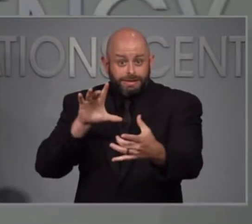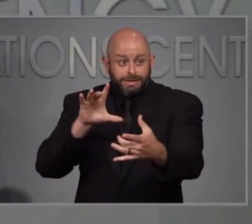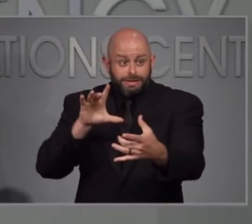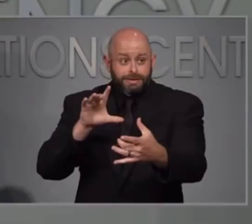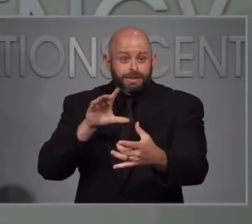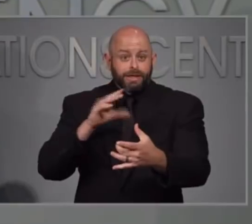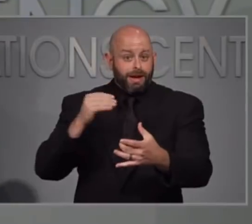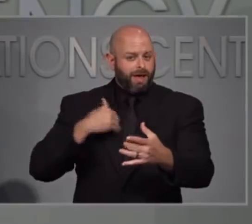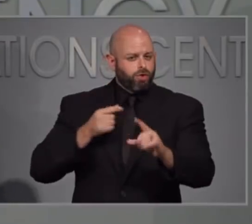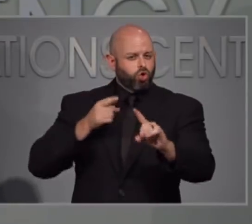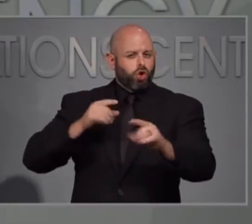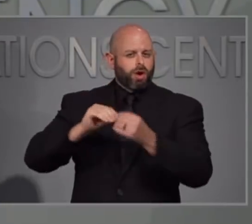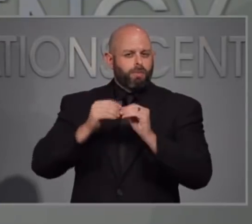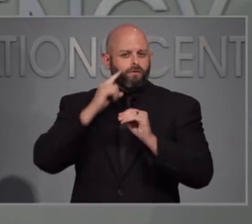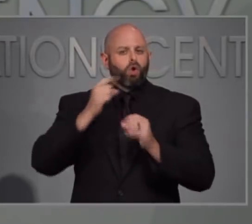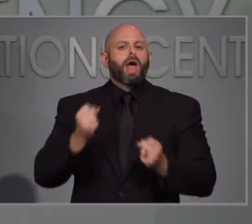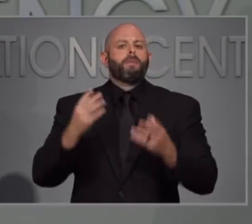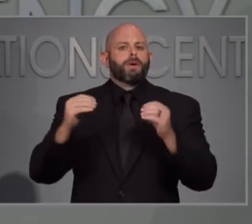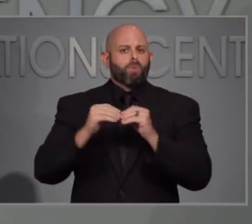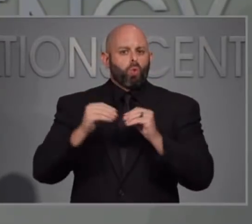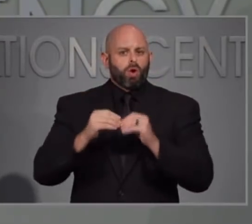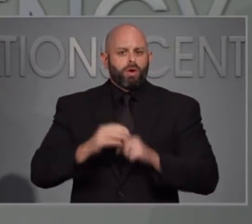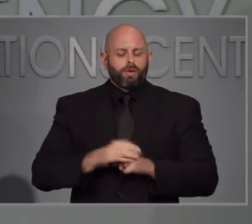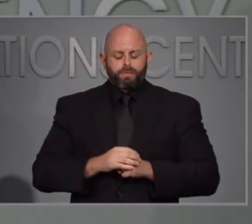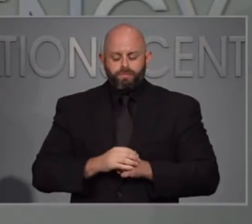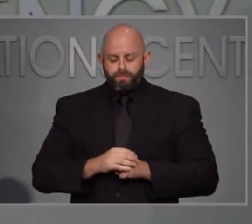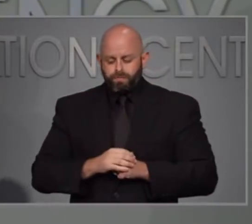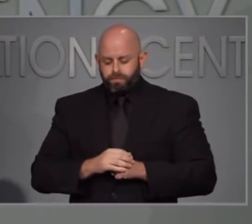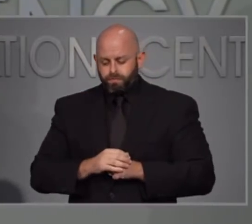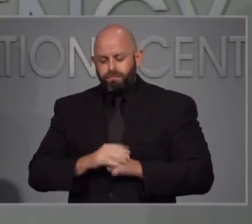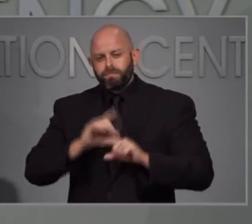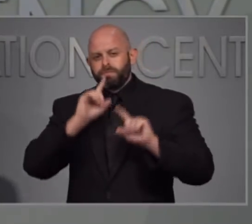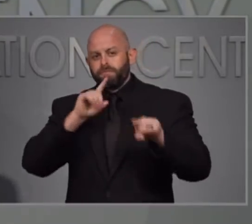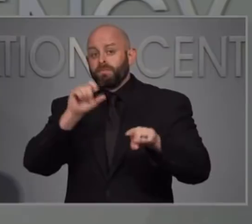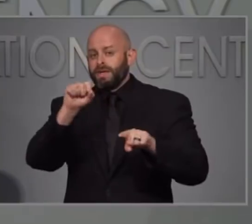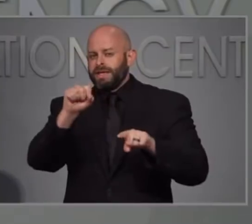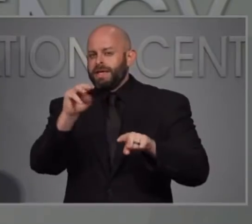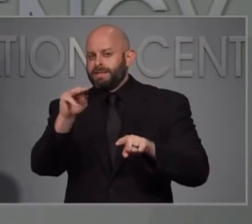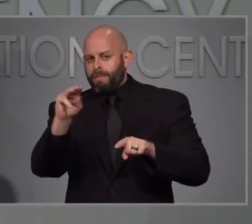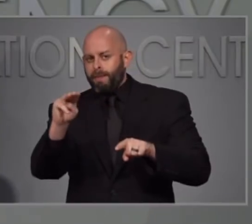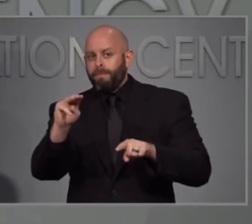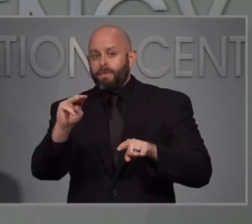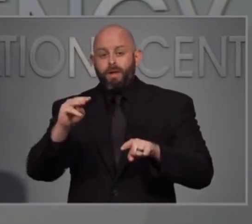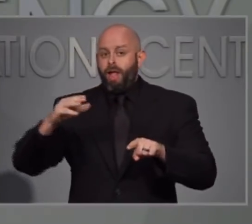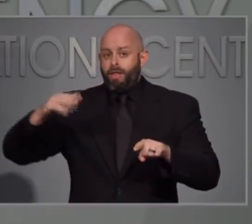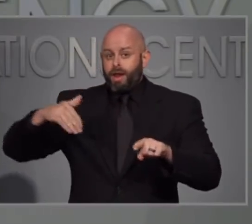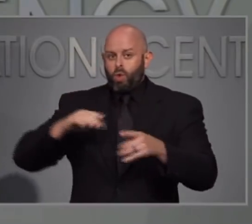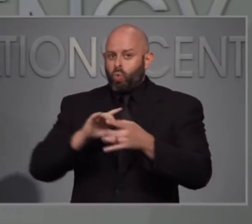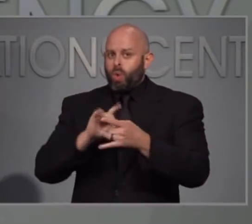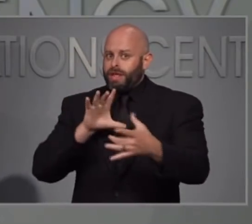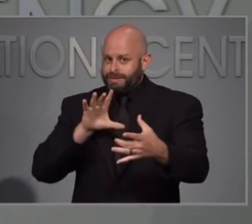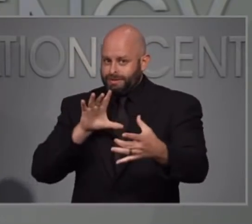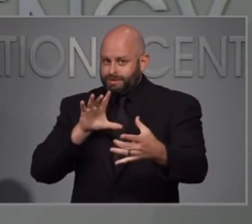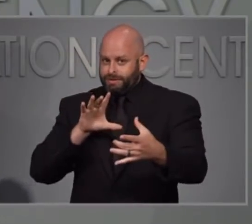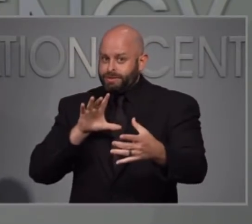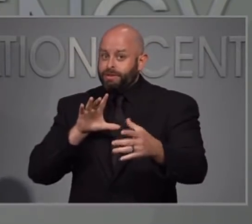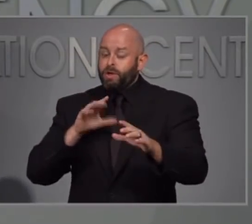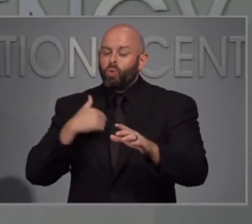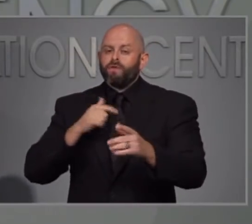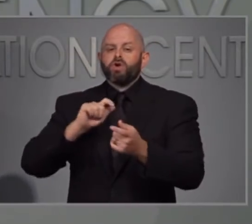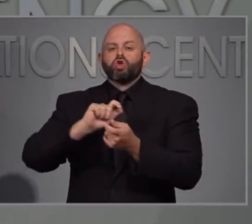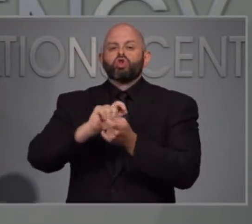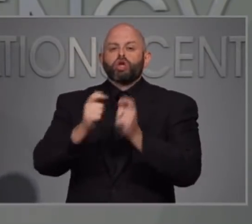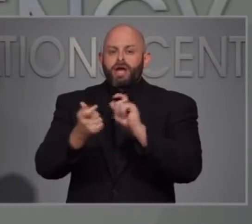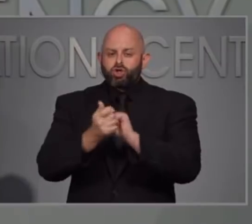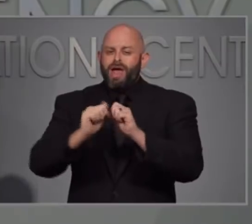many more will be released? Yes, ma'am. Just so you would know that we have not released, but changed the conditions of confinement because